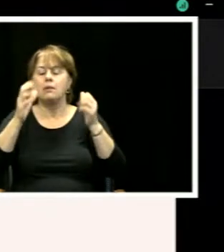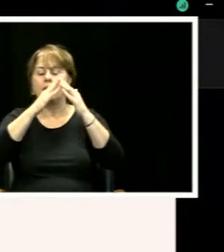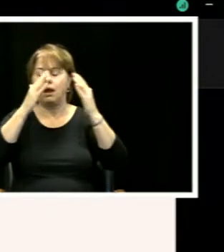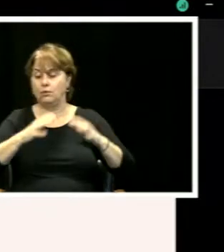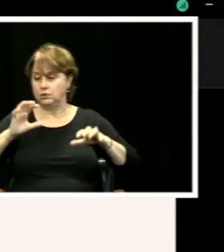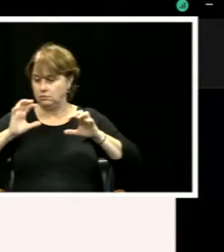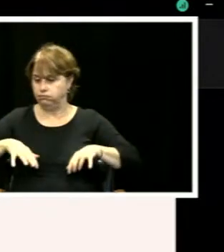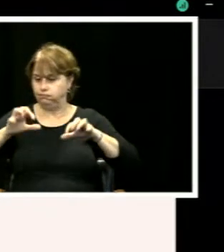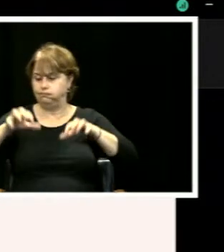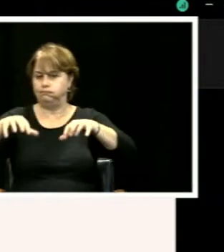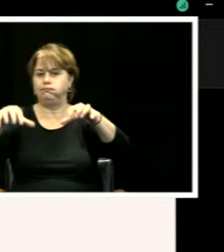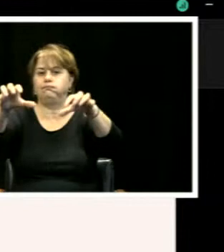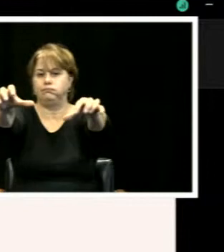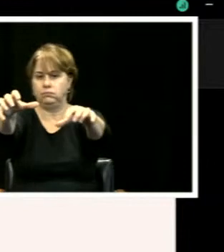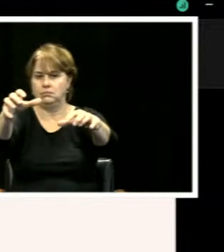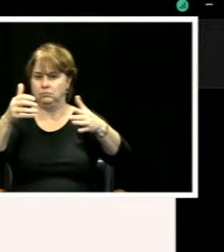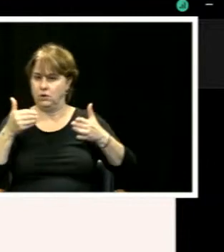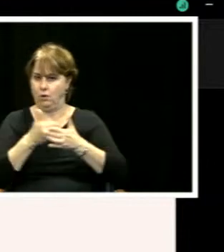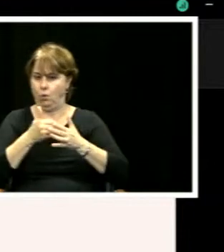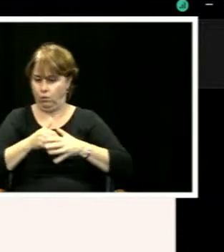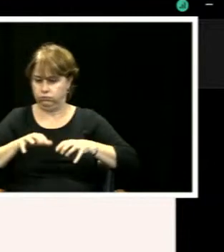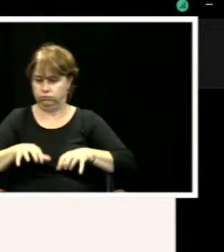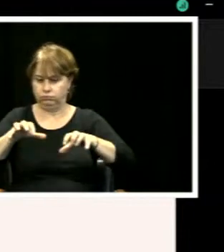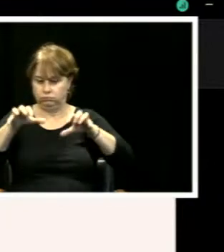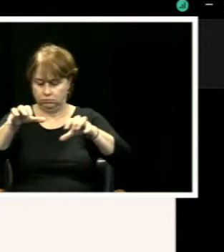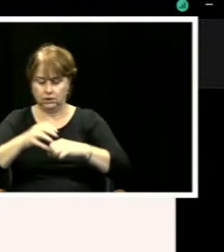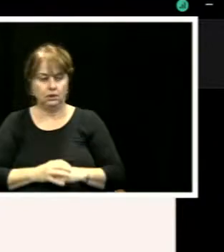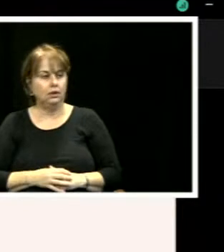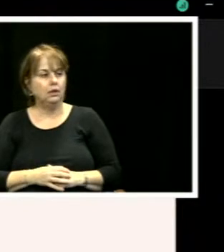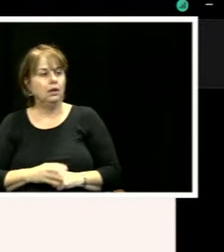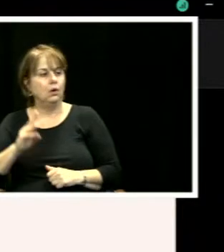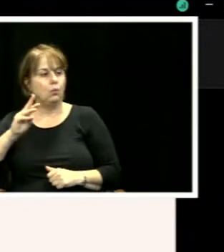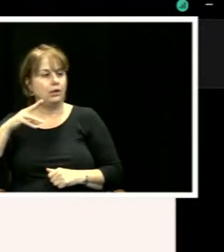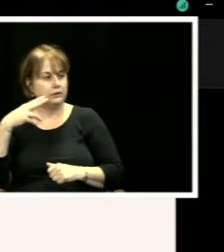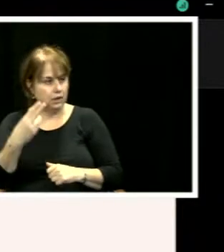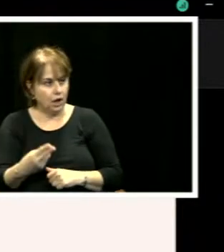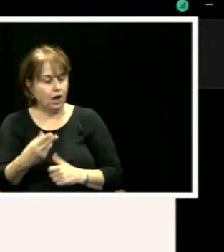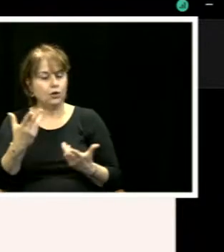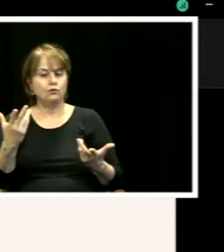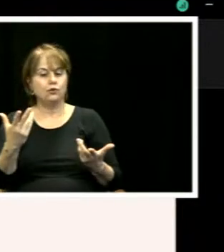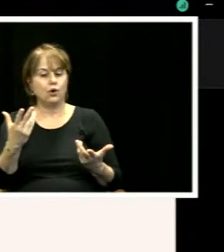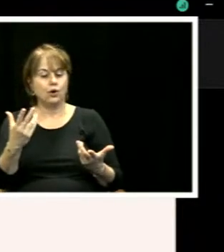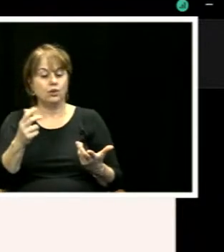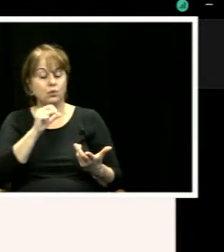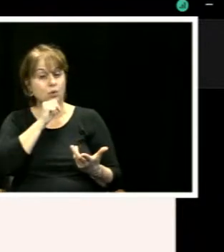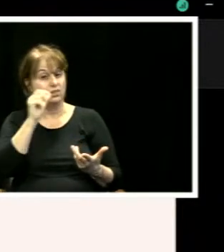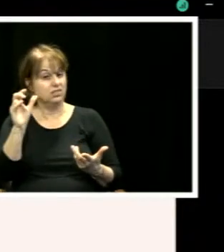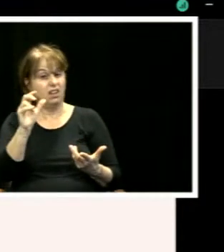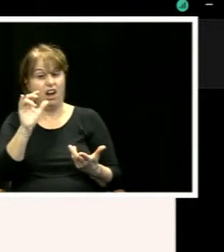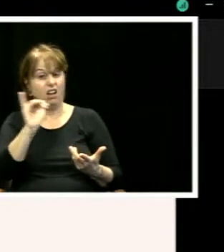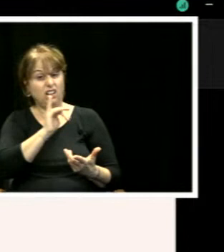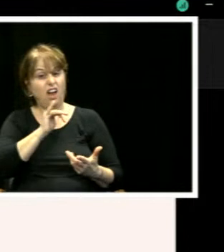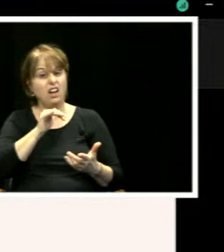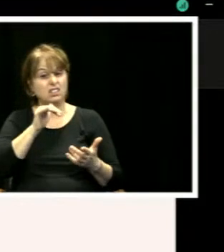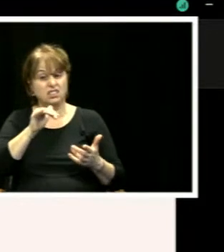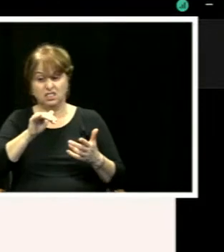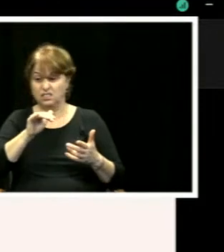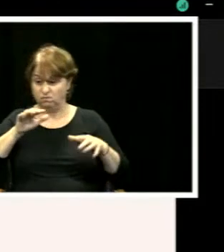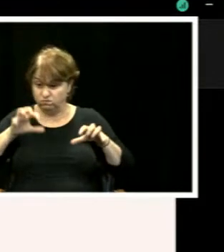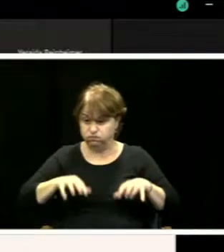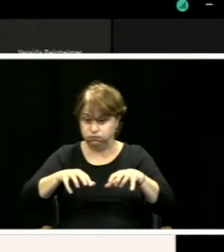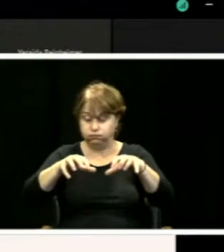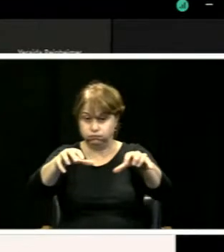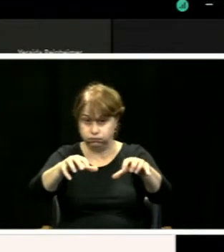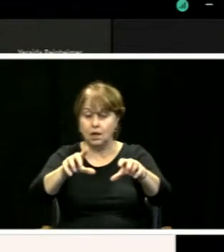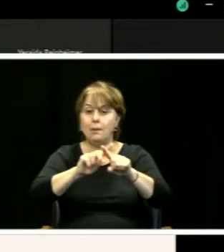It's very well developed. When West Hartford first started, it wasn't as developed. It was less houses, and as West Hartford